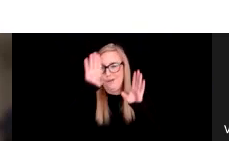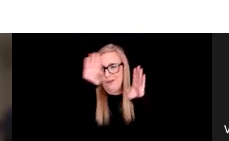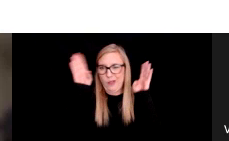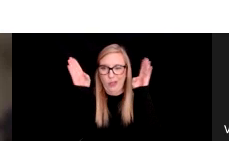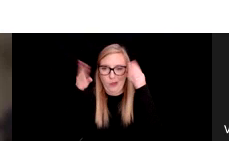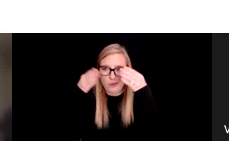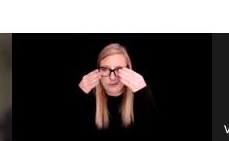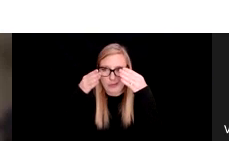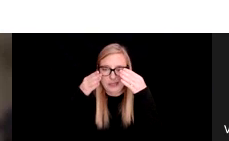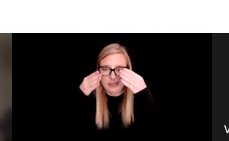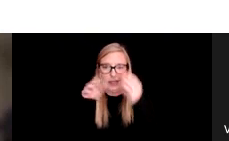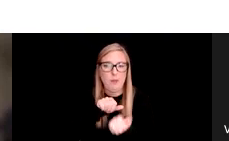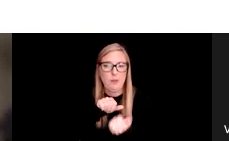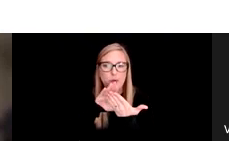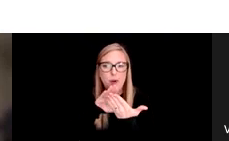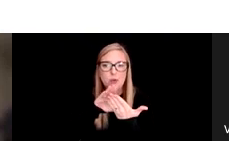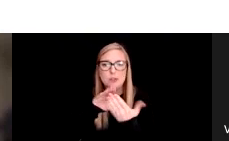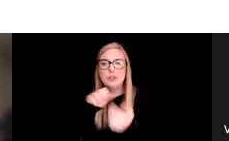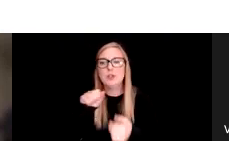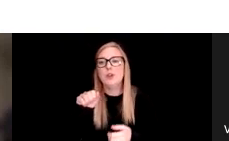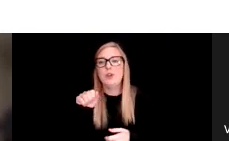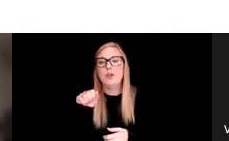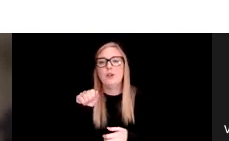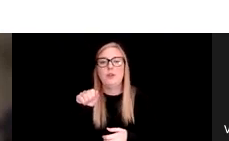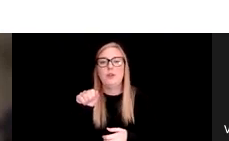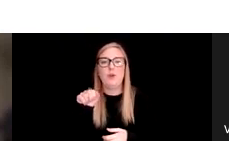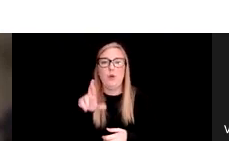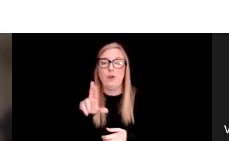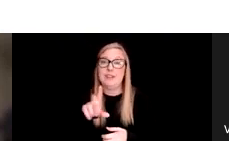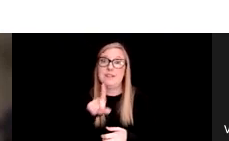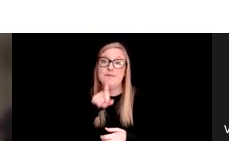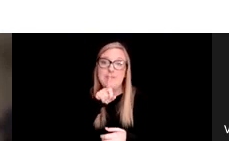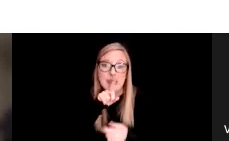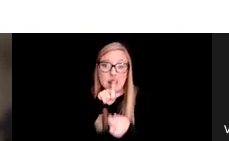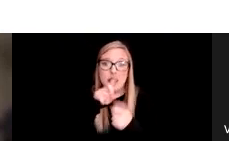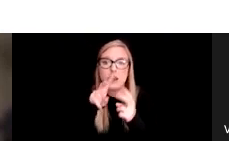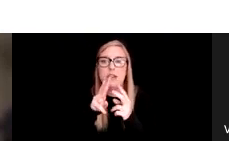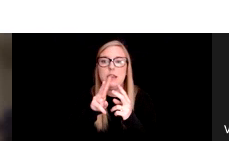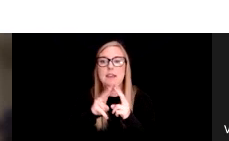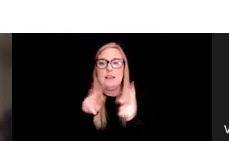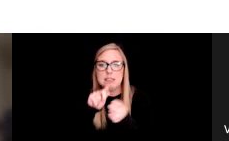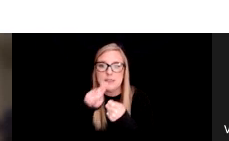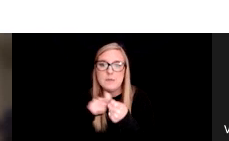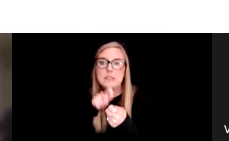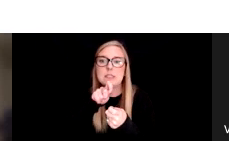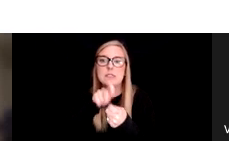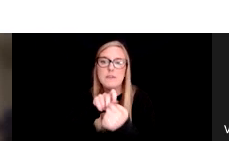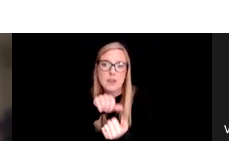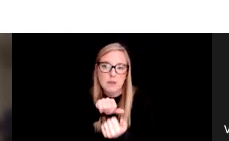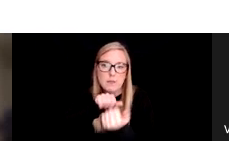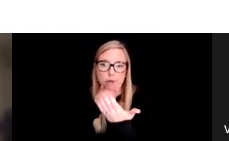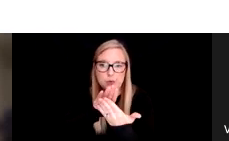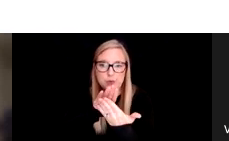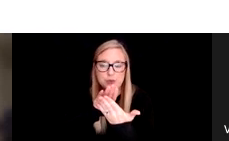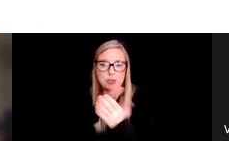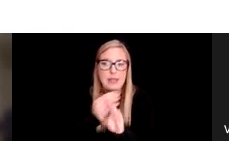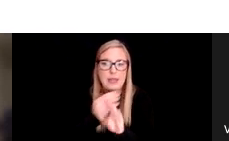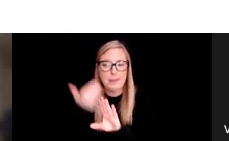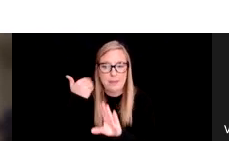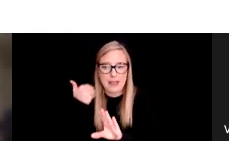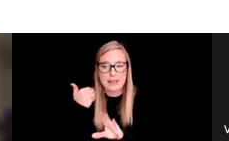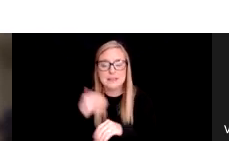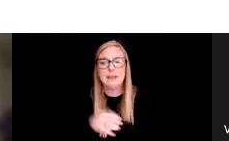very, very overly specific approach to accessibility conformance, we ended up